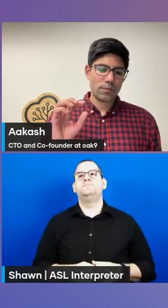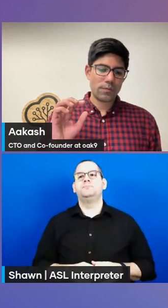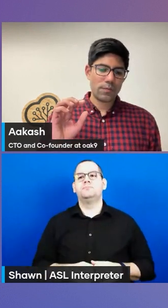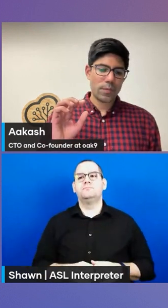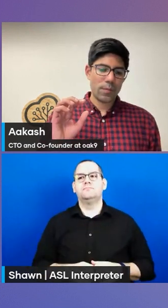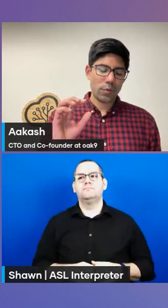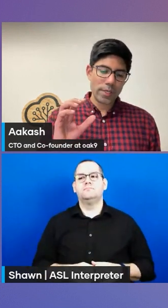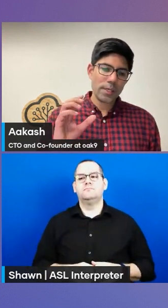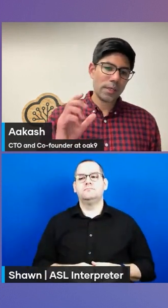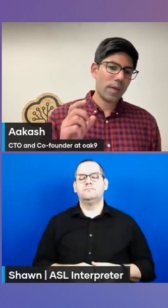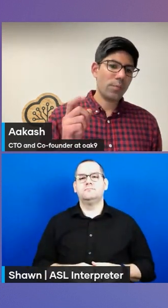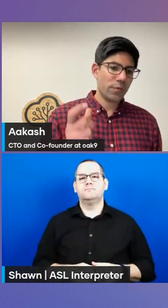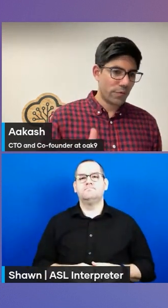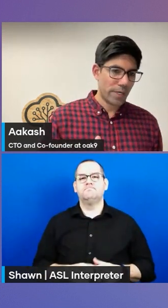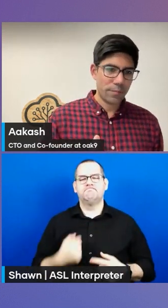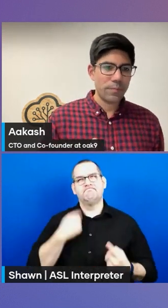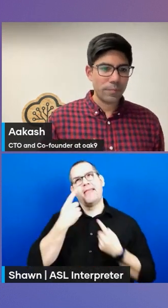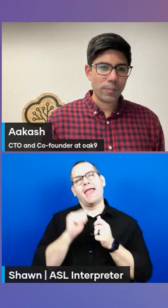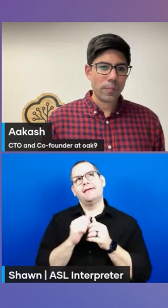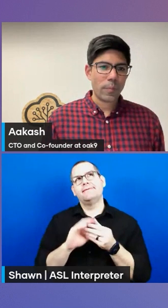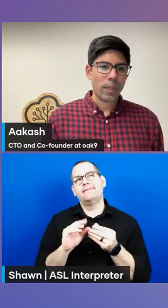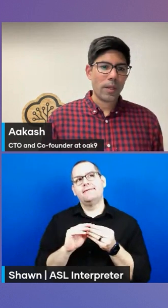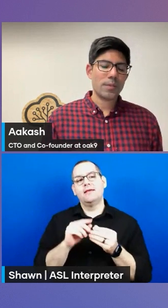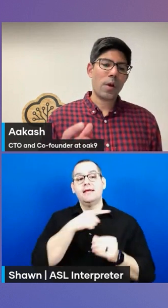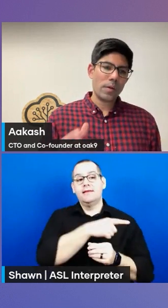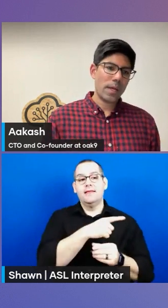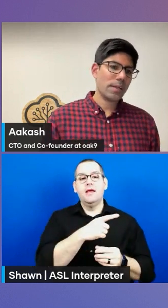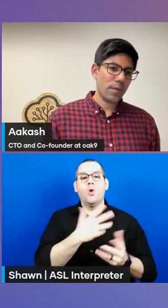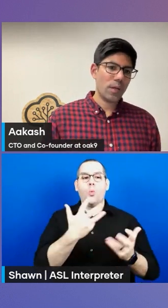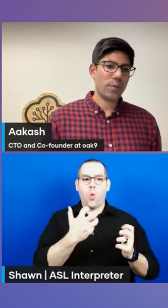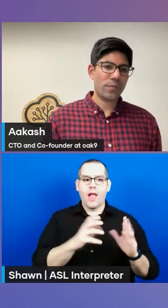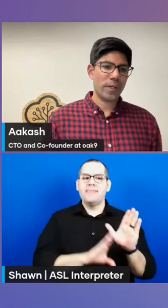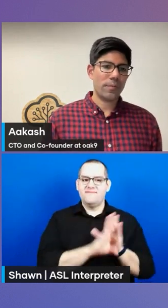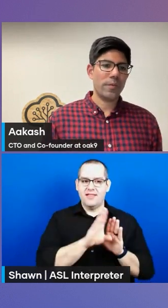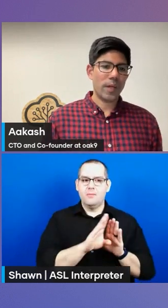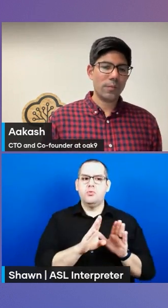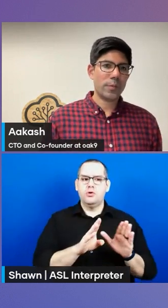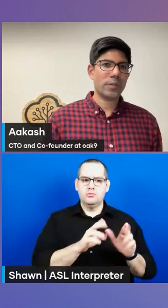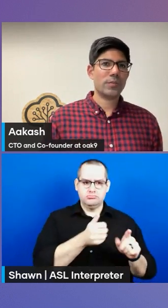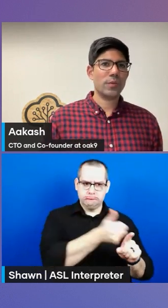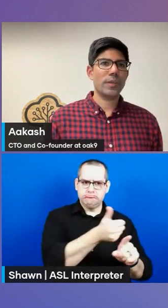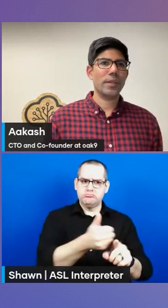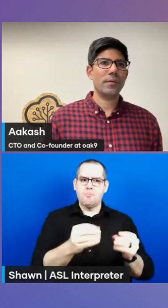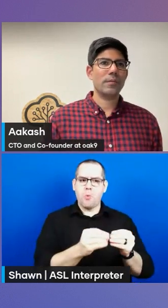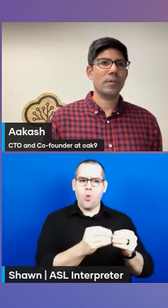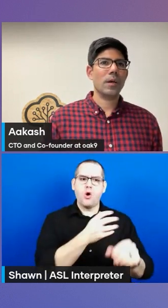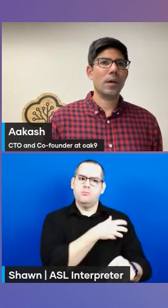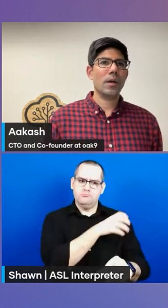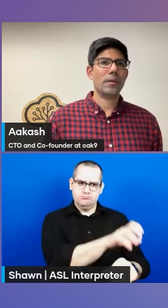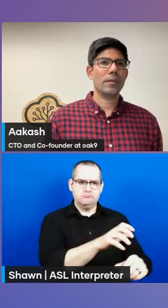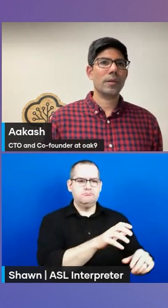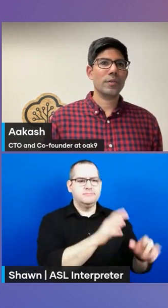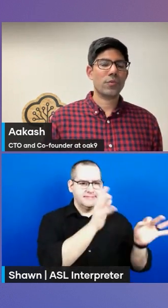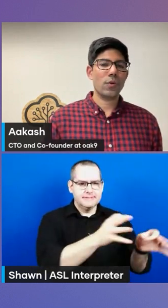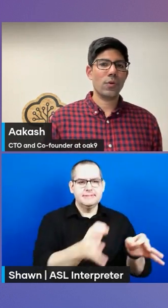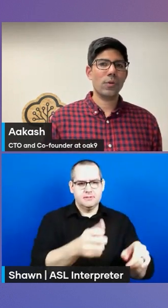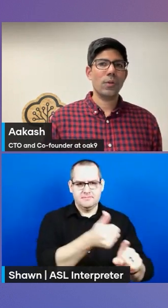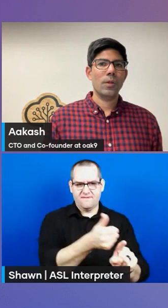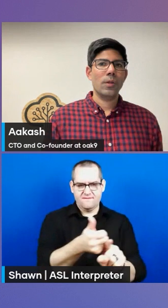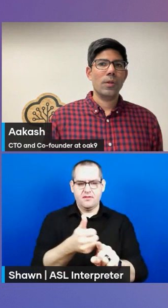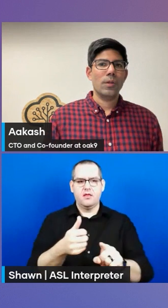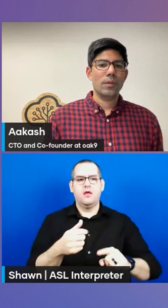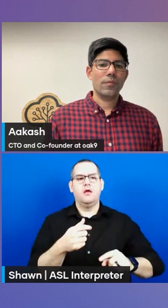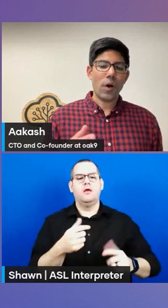is embracing developer freedom. As part of that developer freedom, developers really